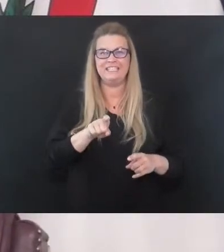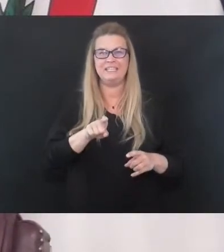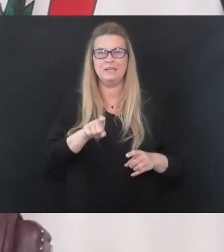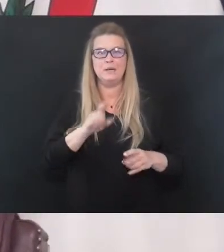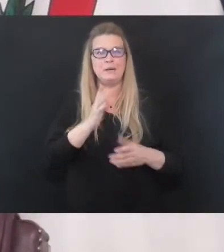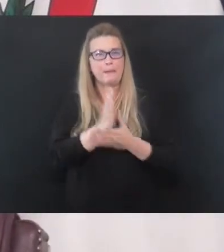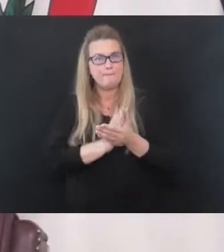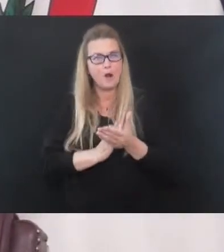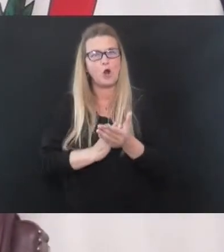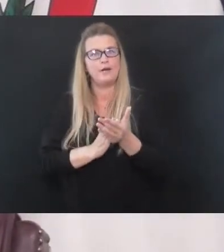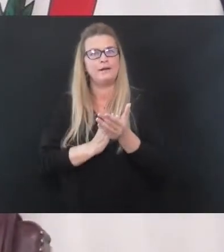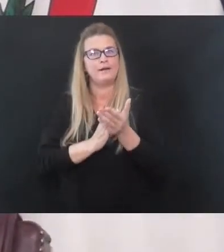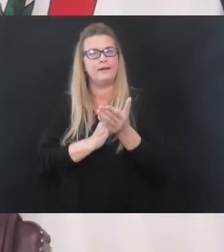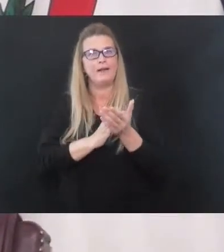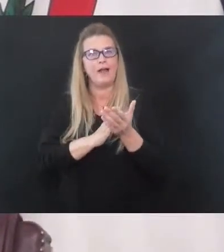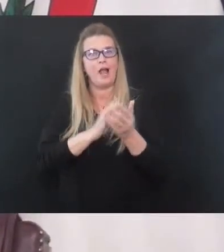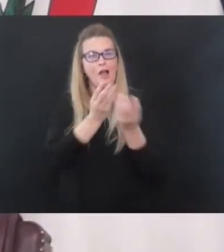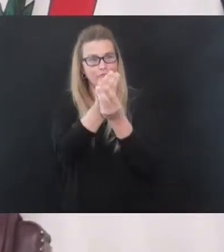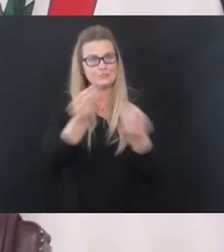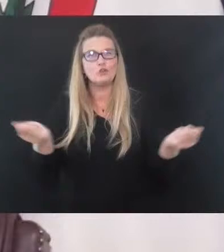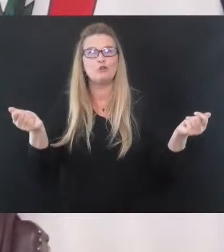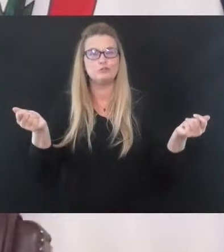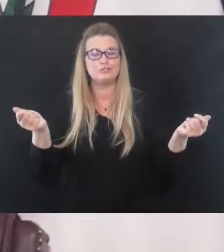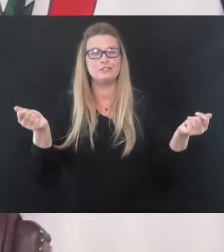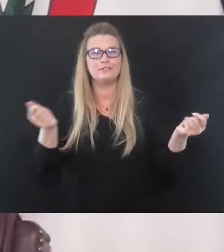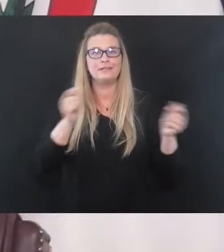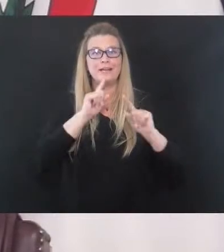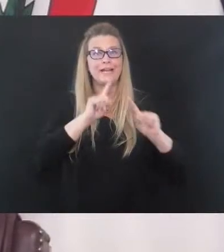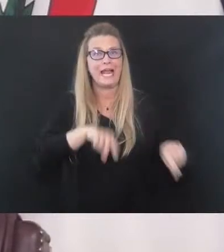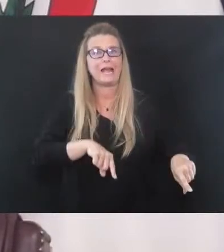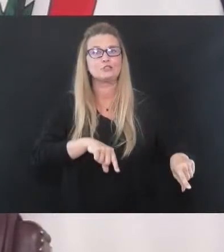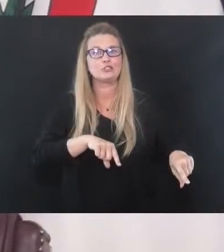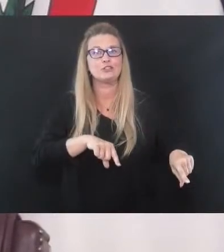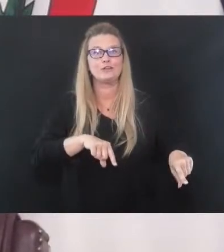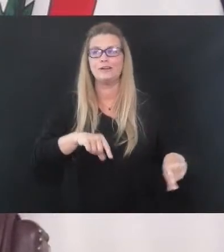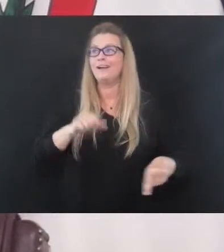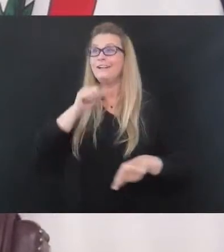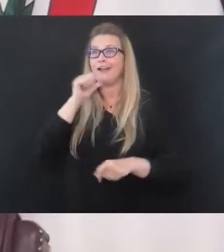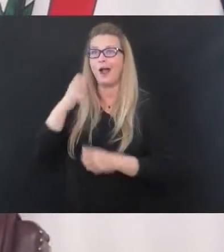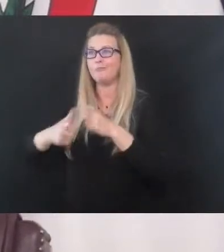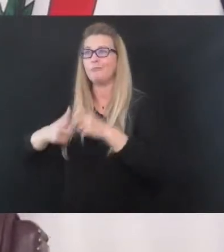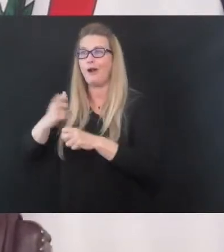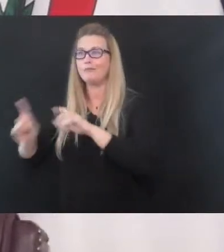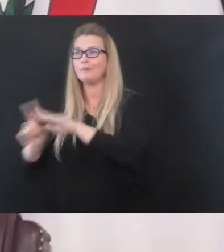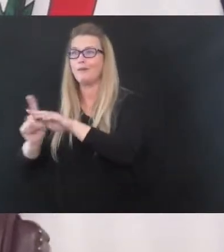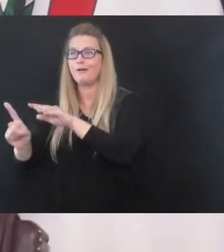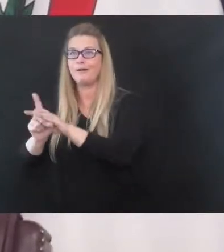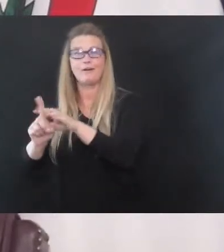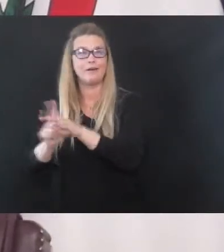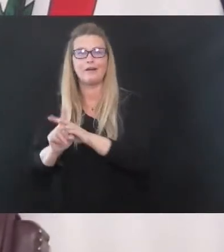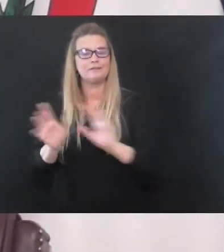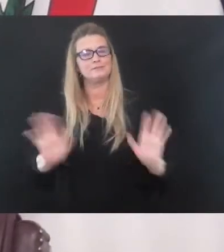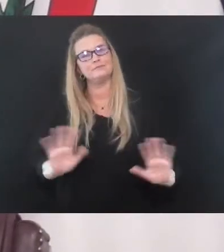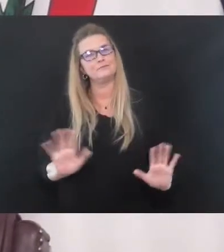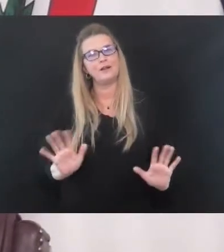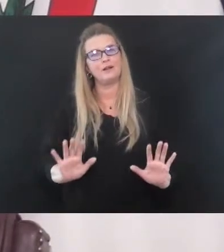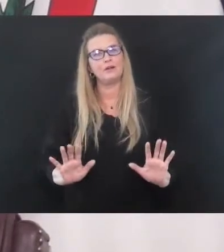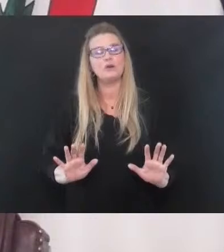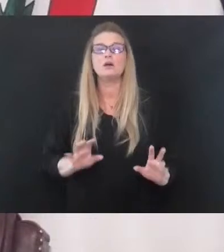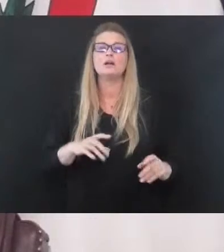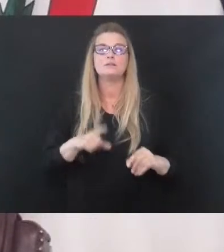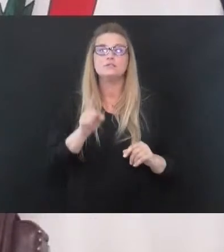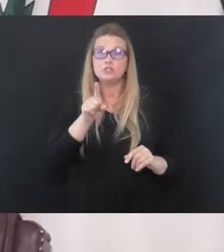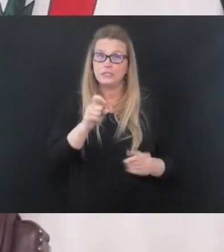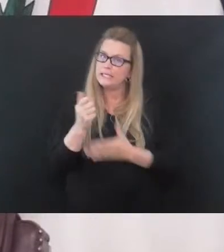part of the solution and in no way part of the problem in the education process for those folks in Mingo County and